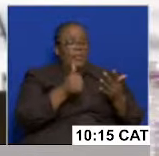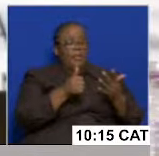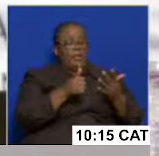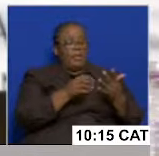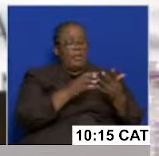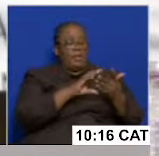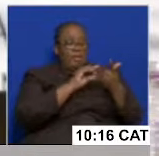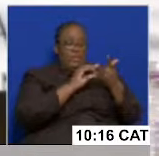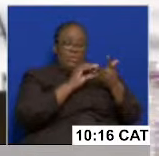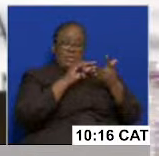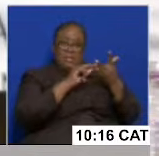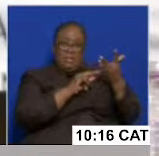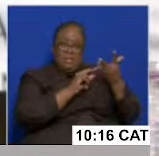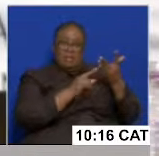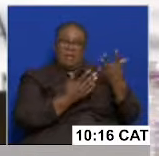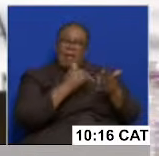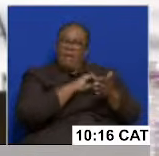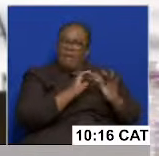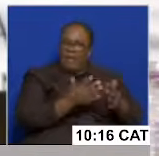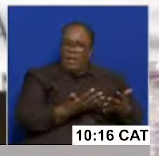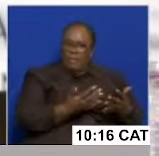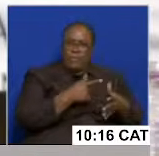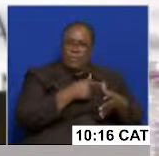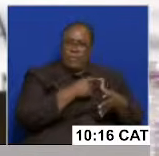arrived at the meeting at Nando's?